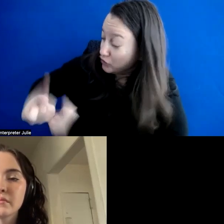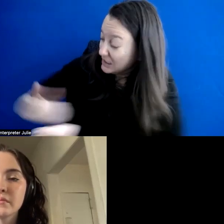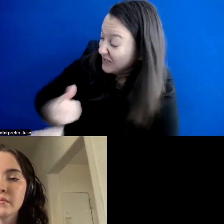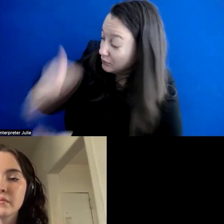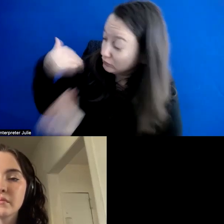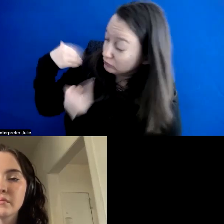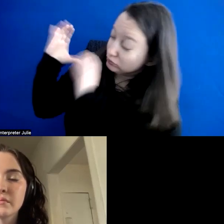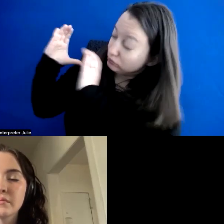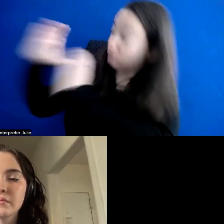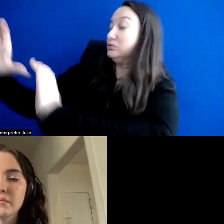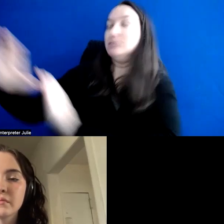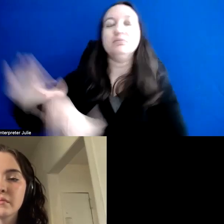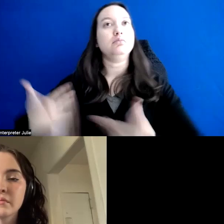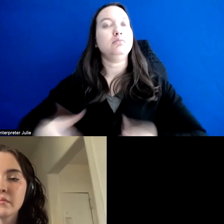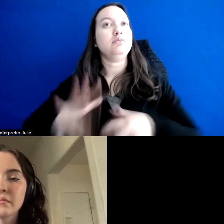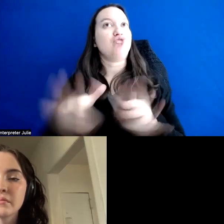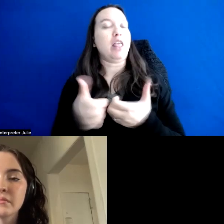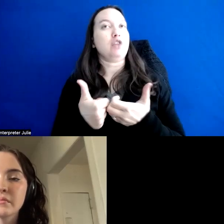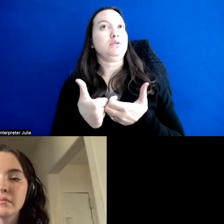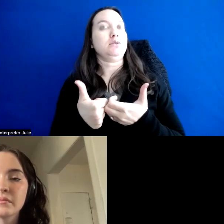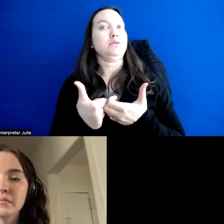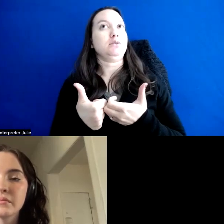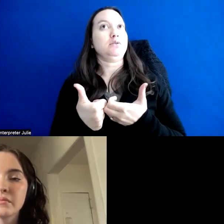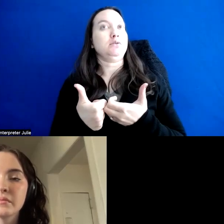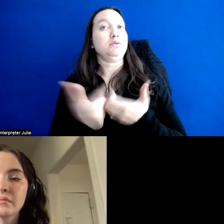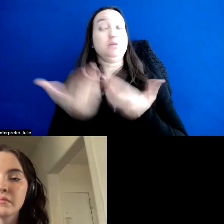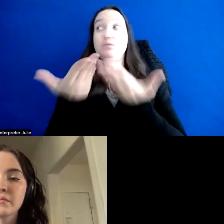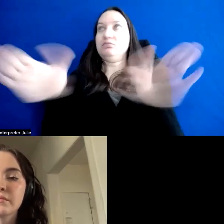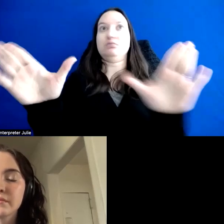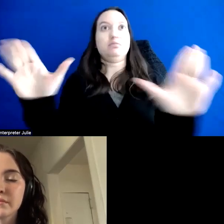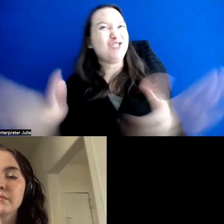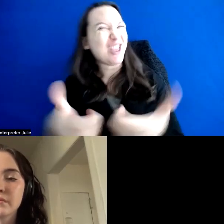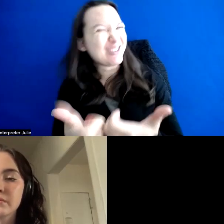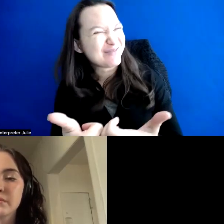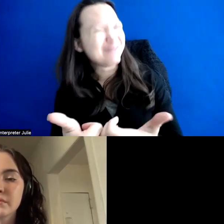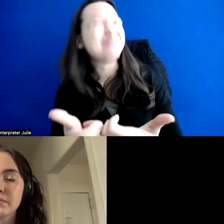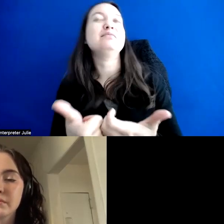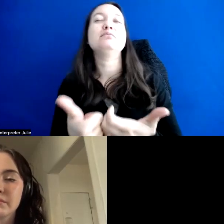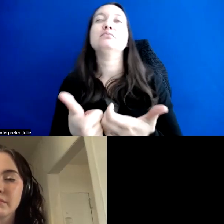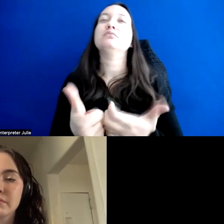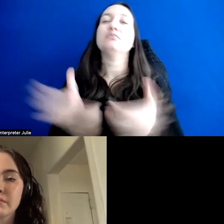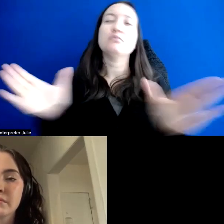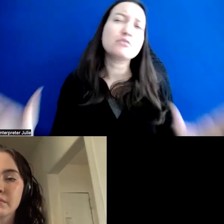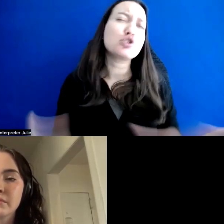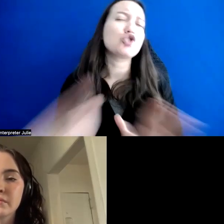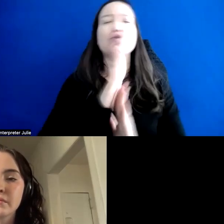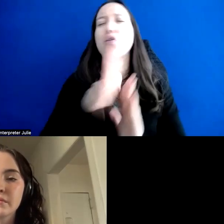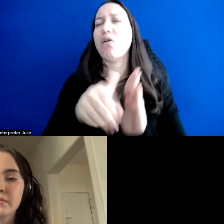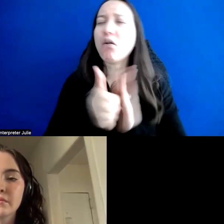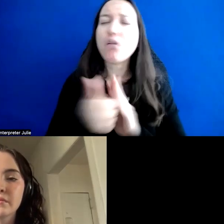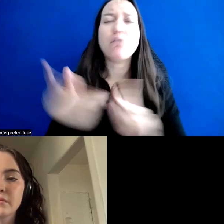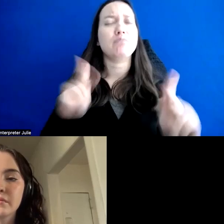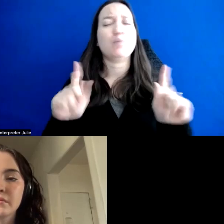part of the challenge. It's part of a wider challenge, isn't it, about encouraging all of us to think